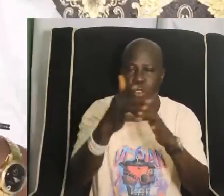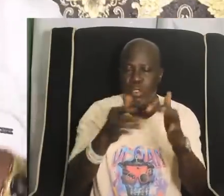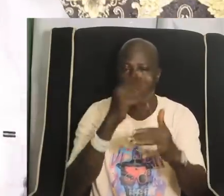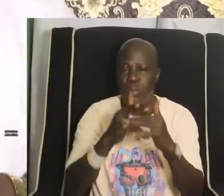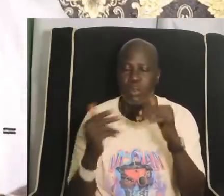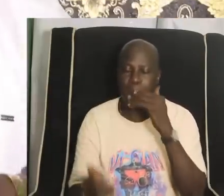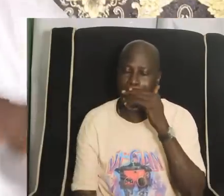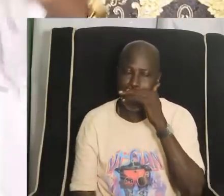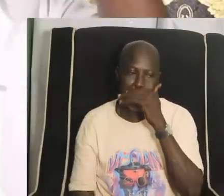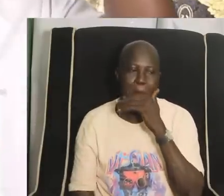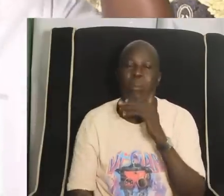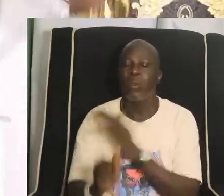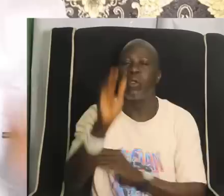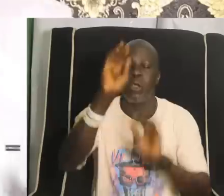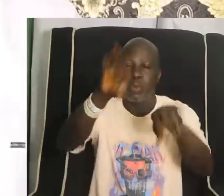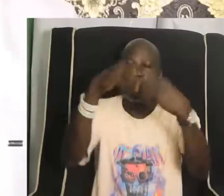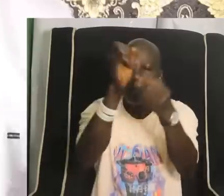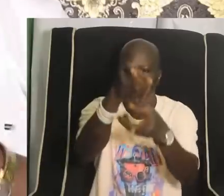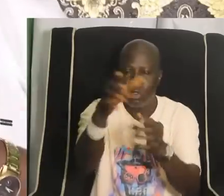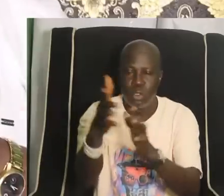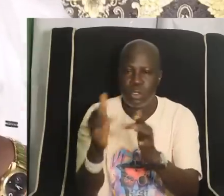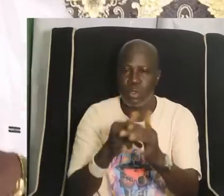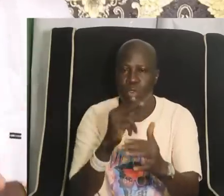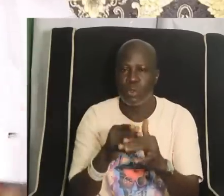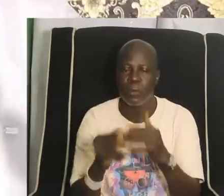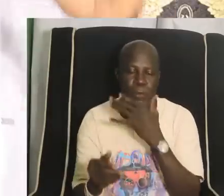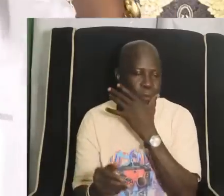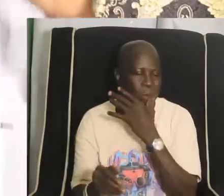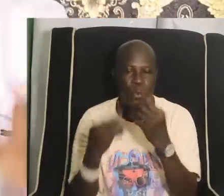Holy Spirit release it to you. Amen. Release